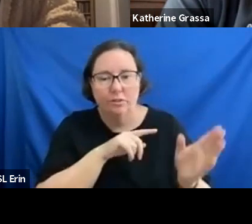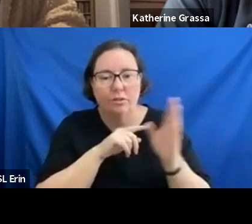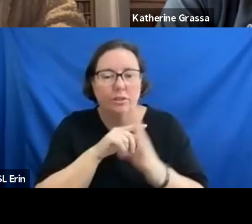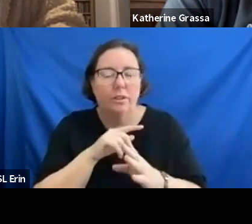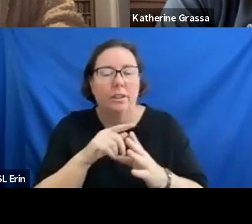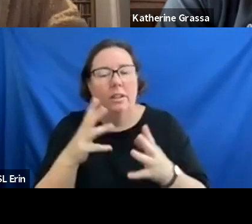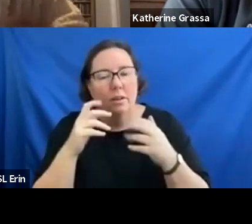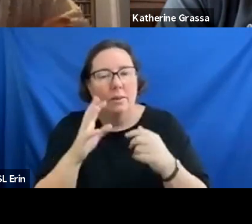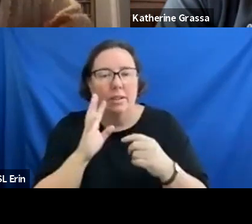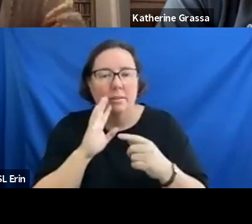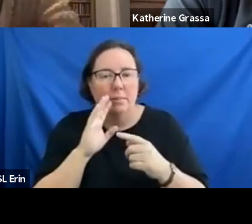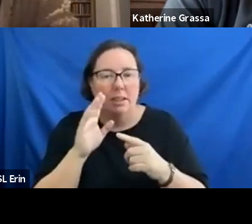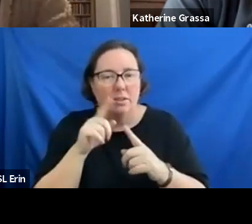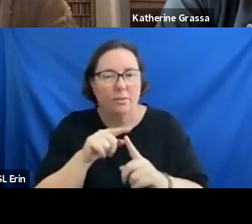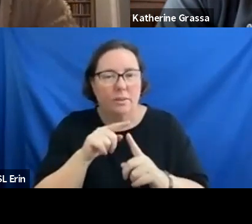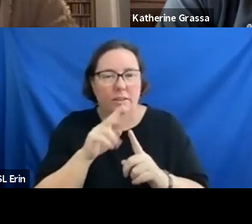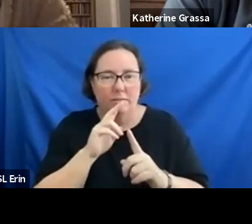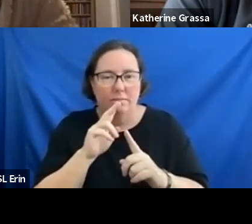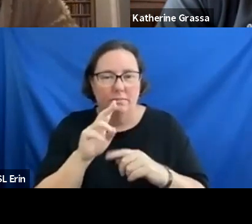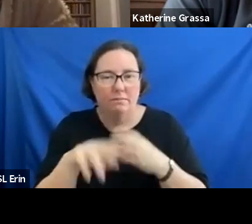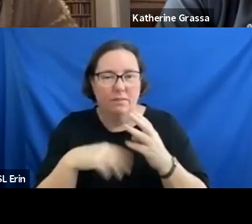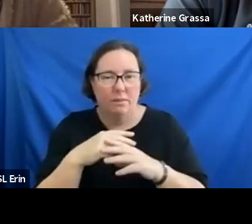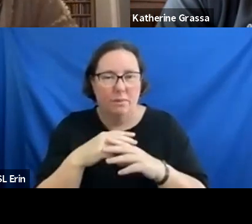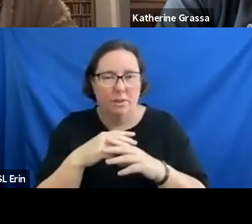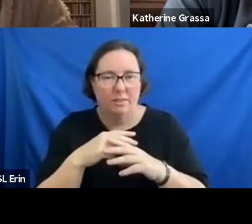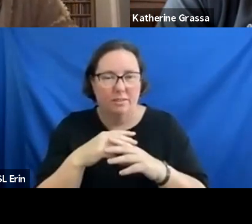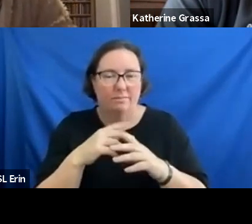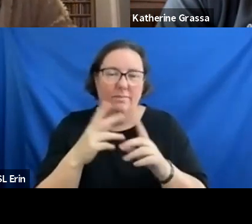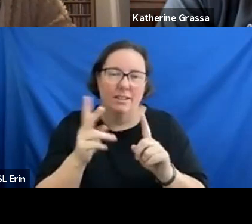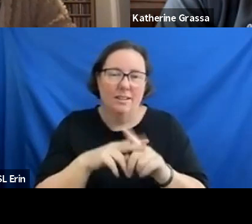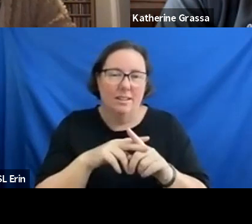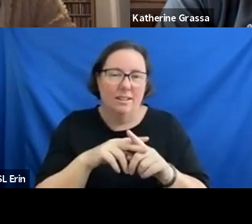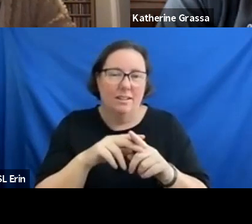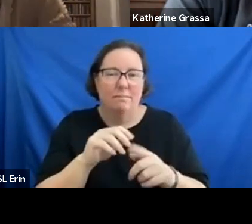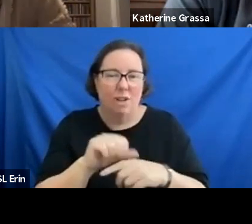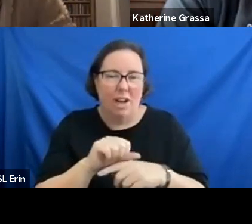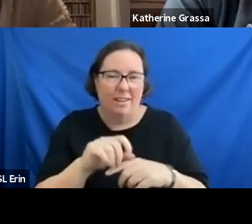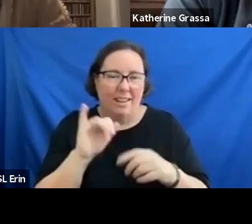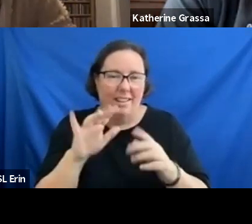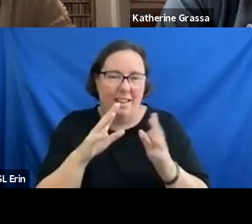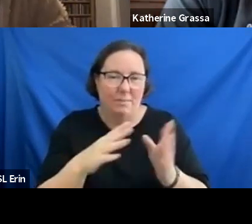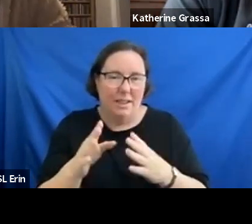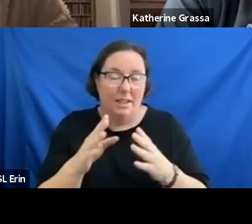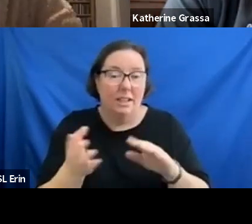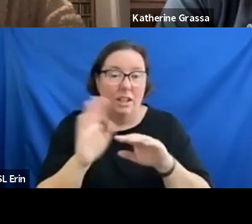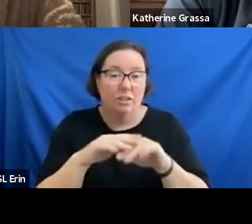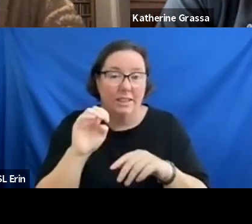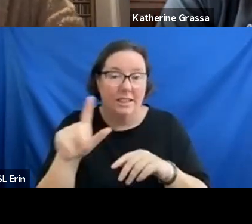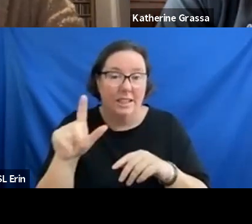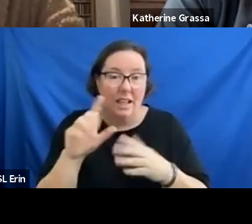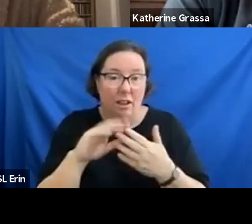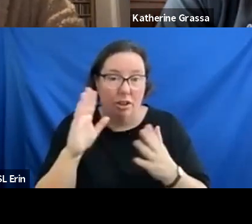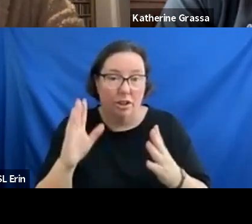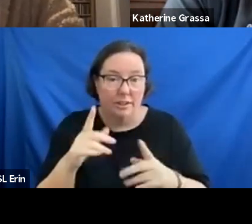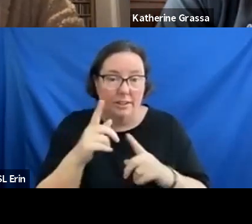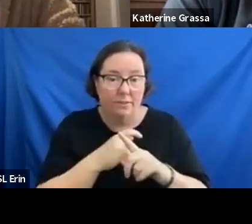I would like to speak to the practicality of the plan, however. There has been an increase in English language EL learners